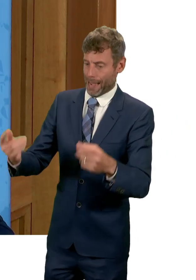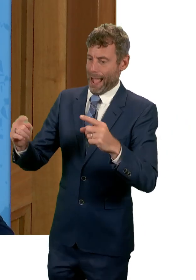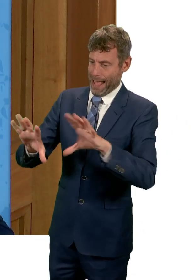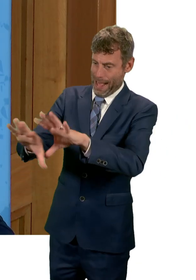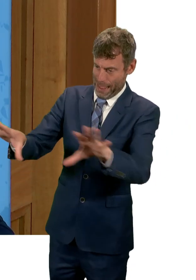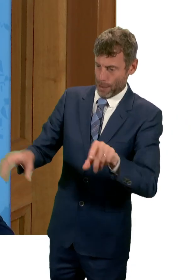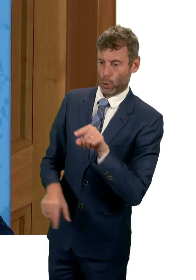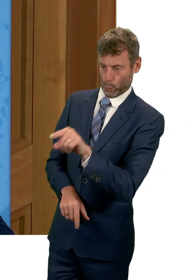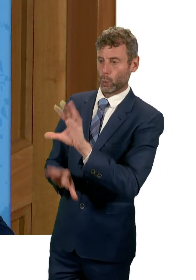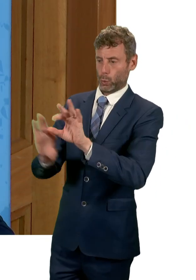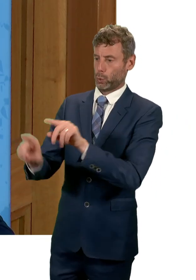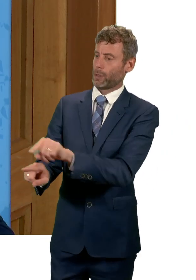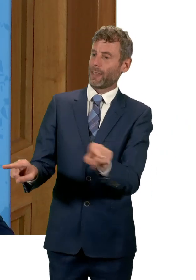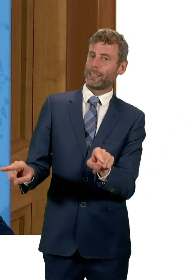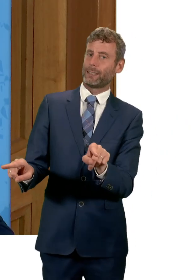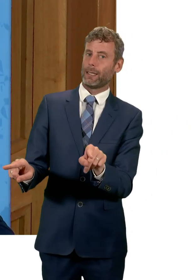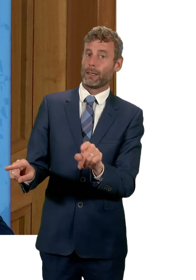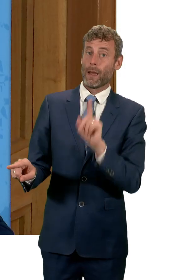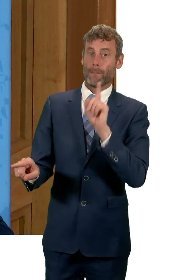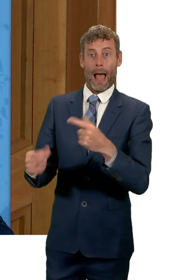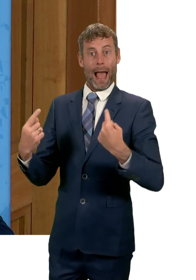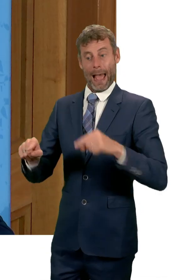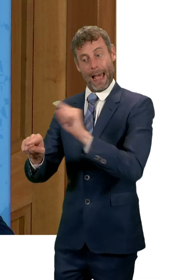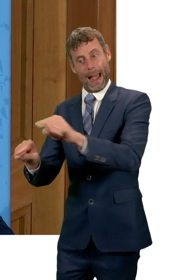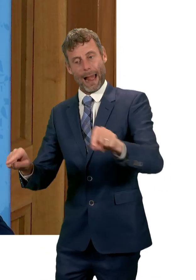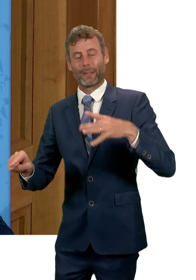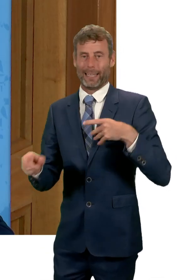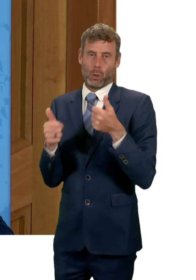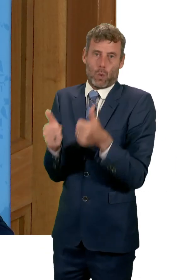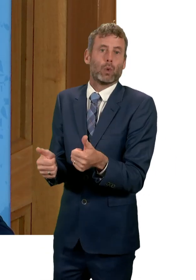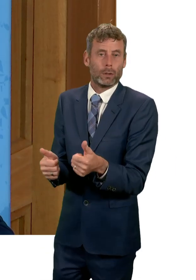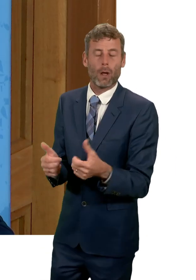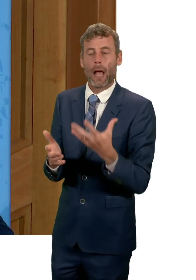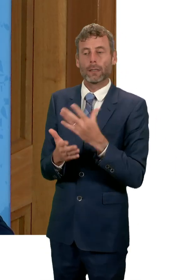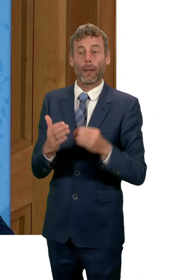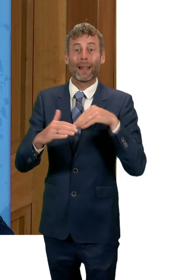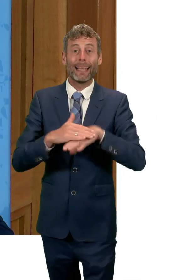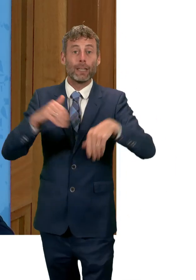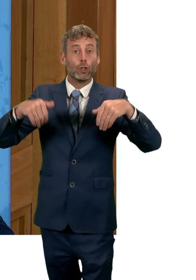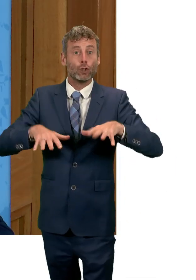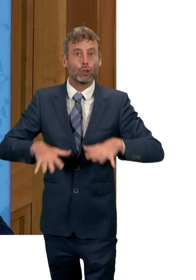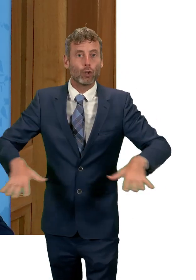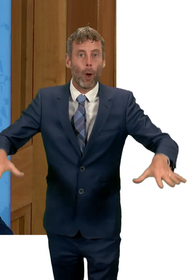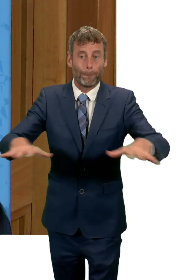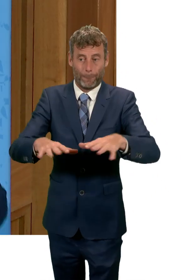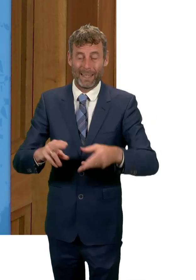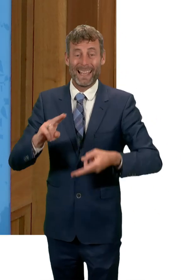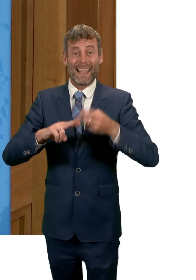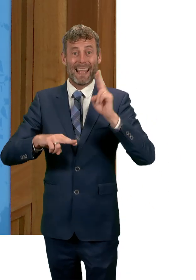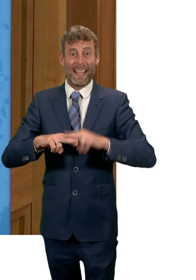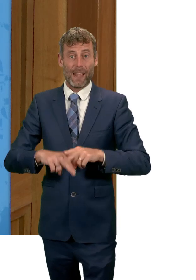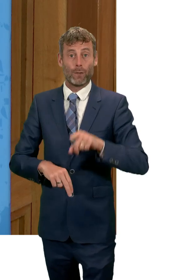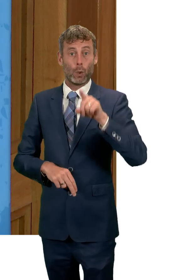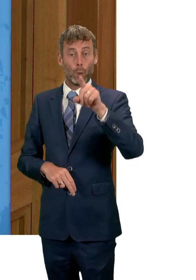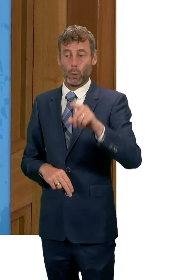evaluation that was just done shows that regulation around product placement in the retail food space does lead to a reduction in